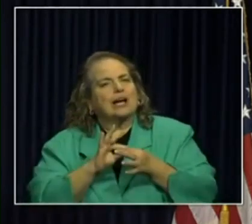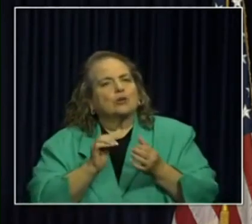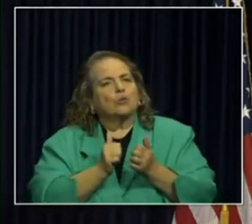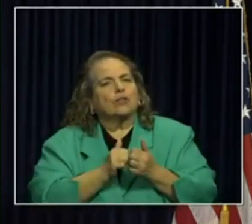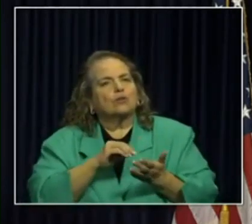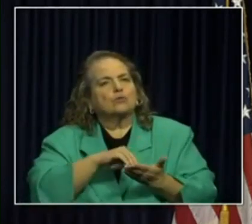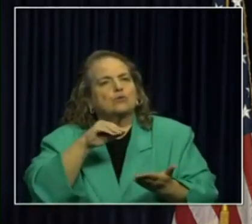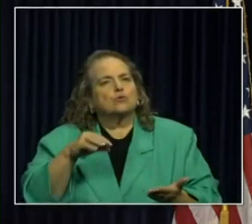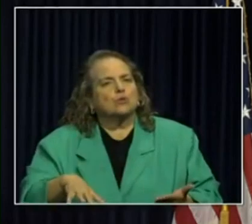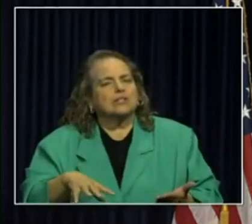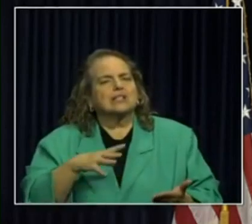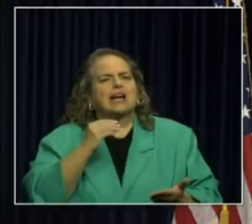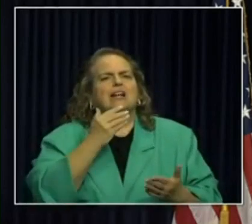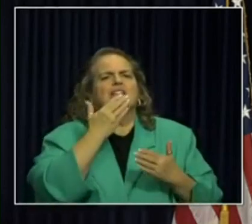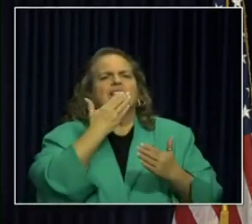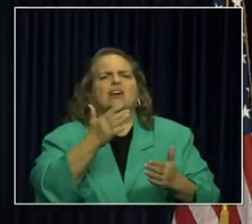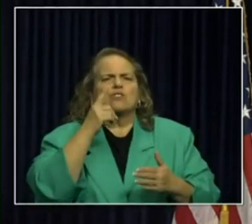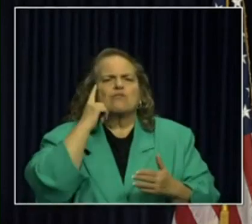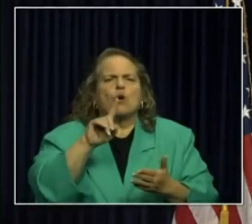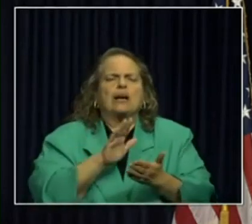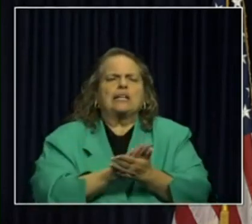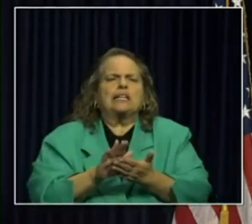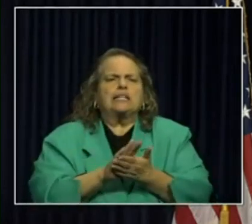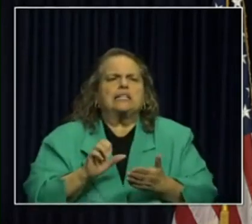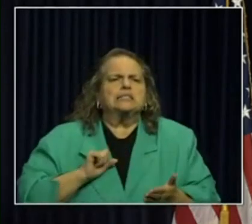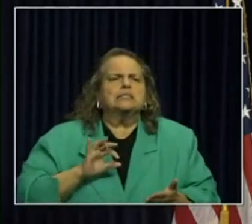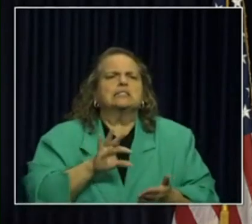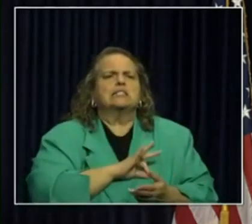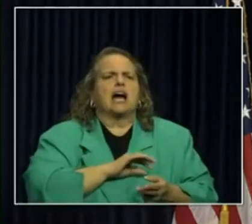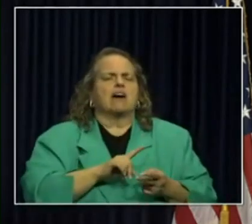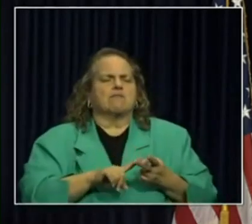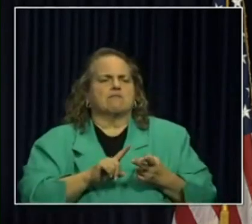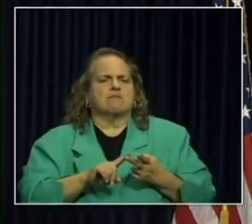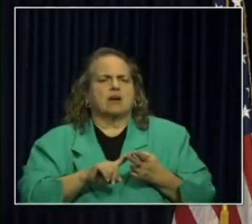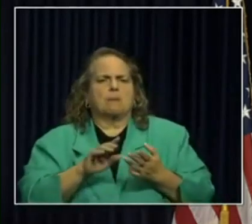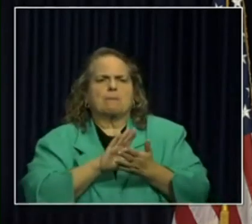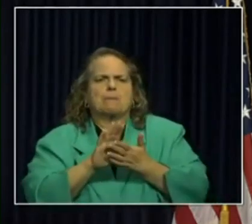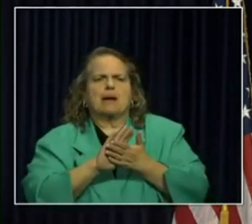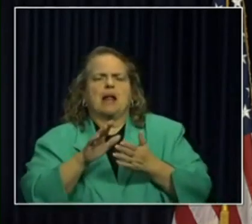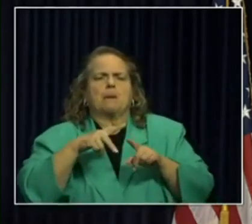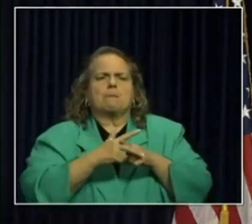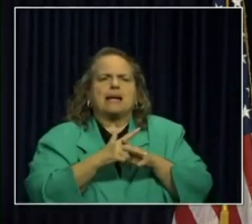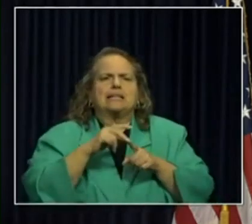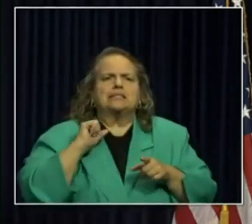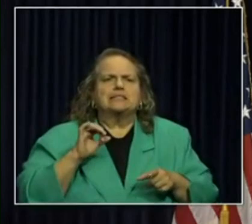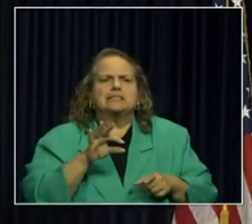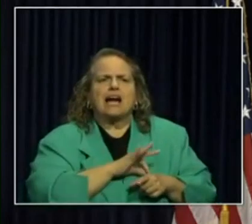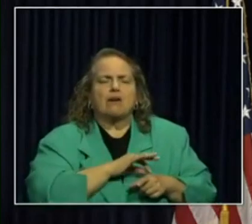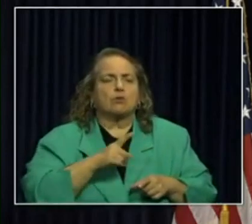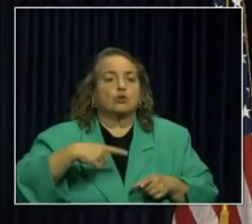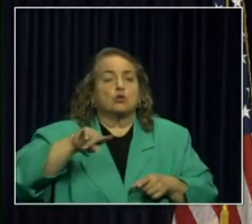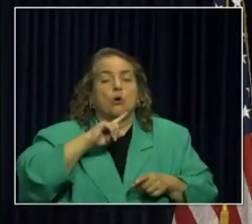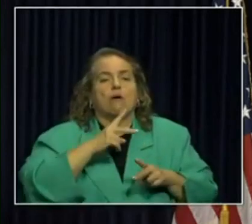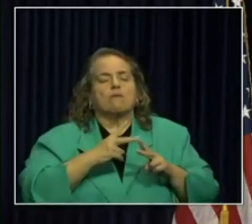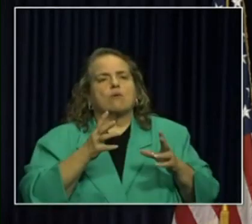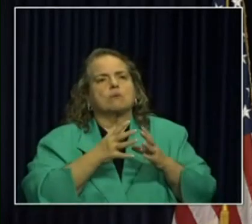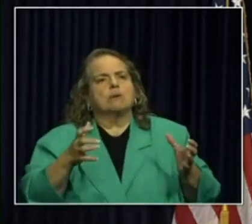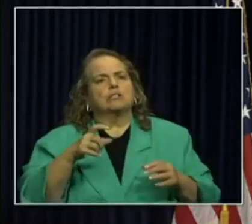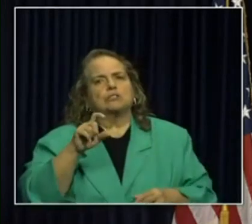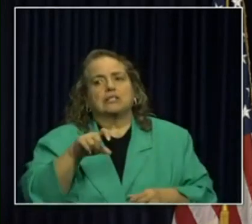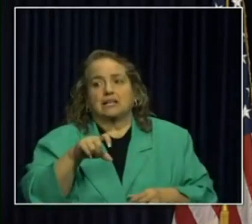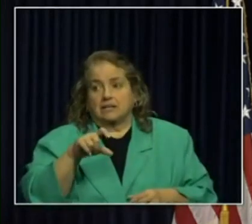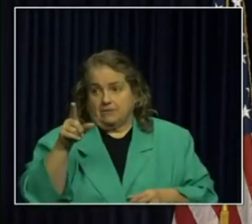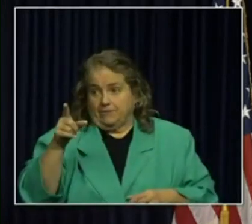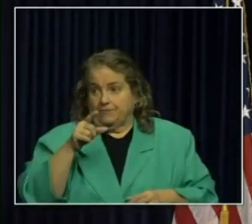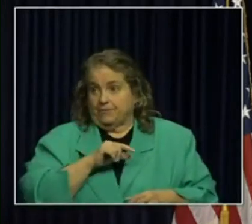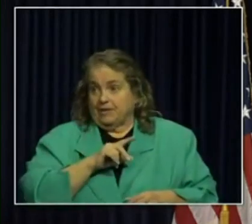maintenance staff and the cleaning staff for every facility across Kentucky. You have never been more needed than you are now. Are we